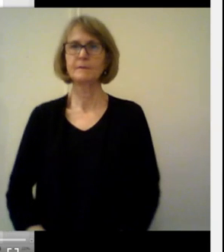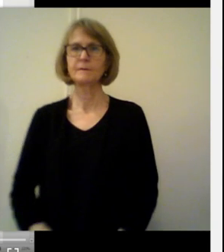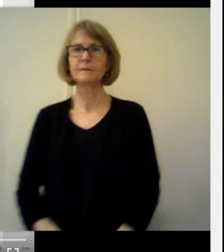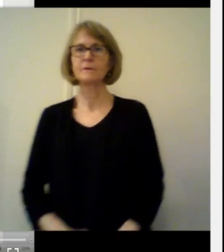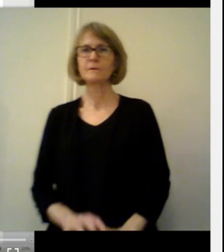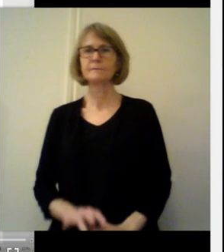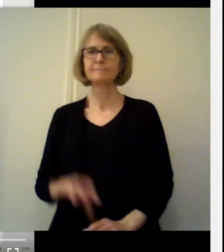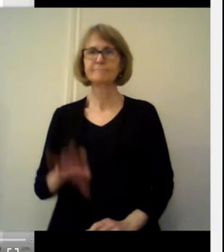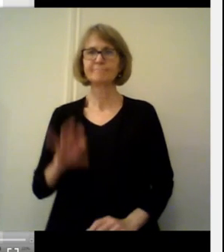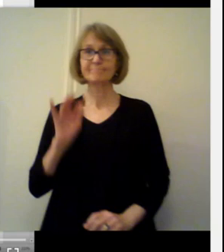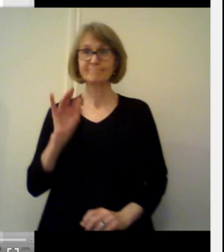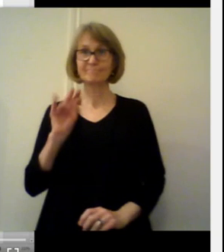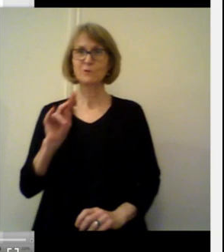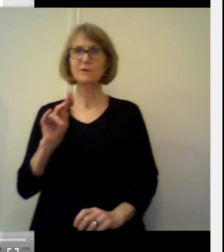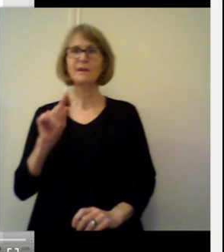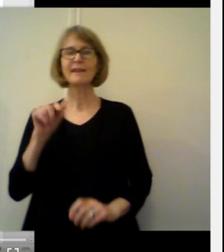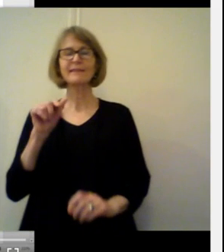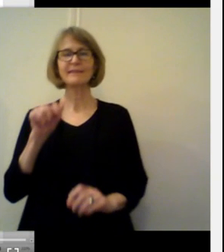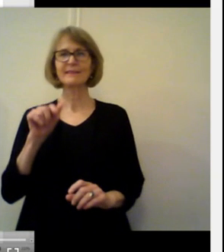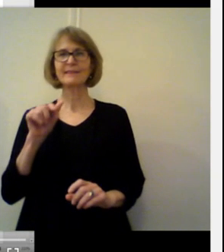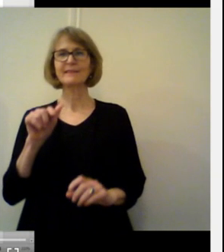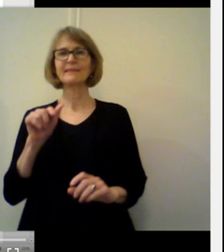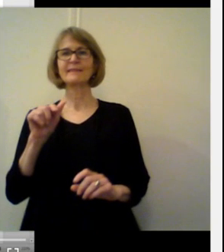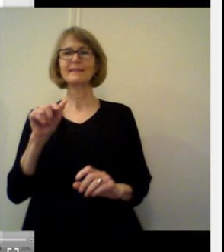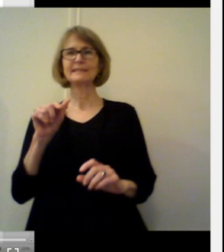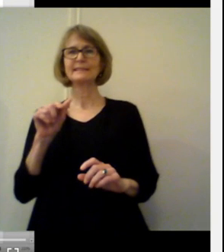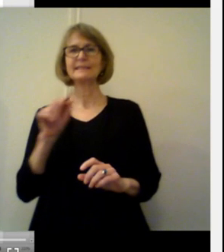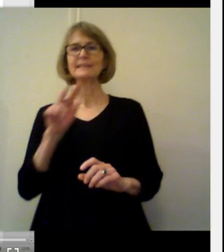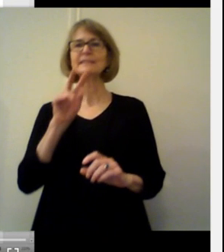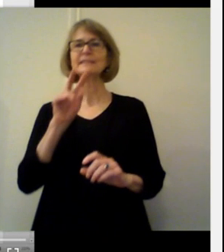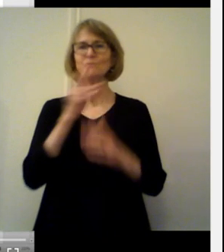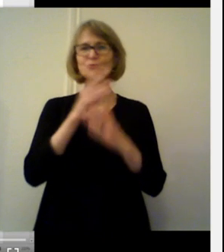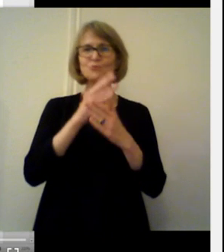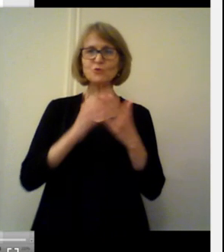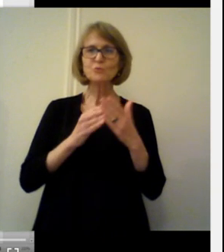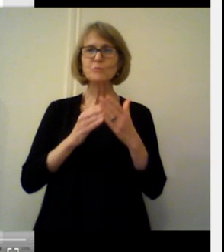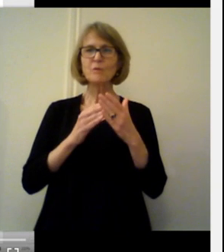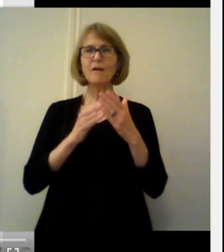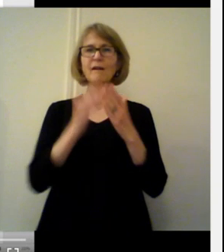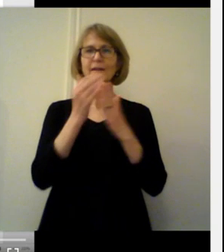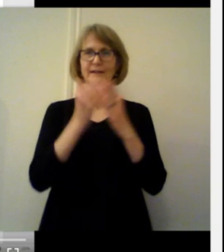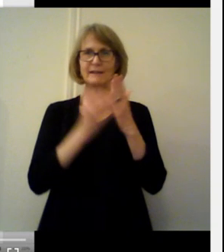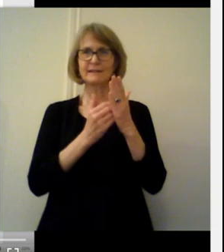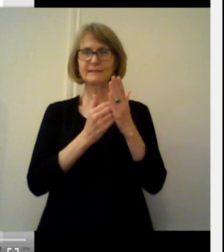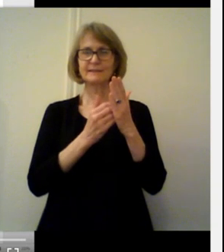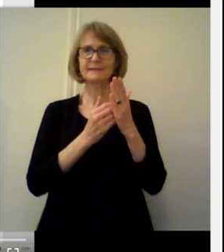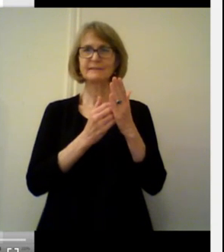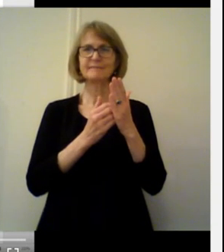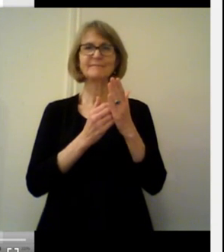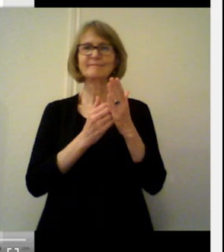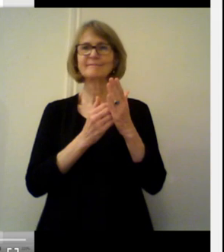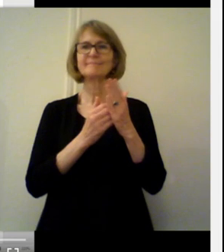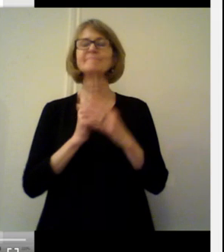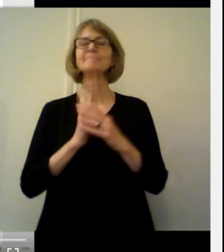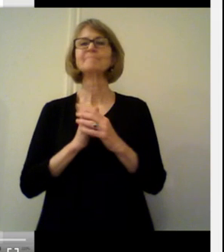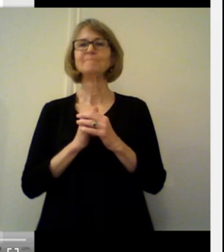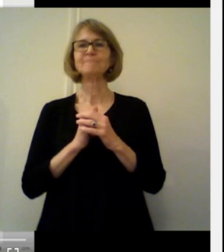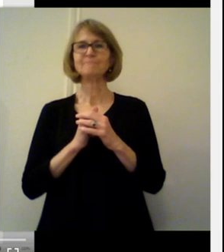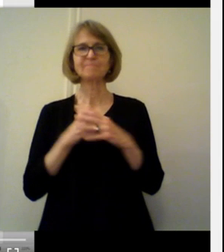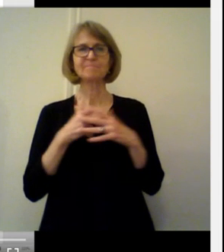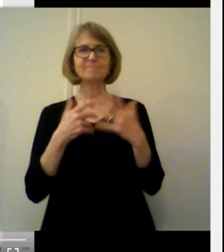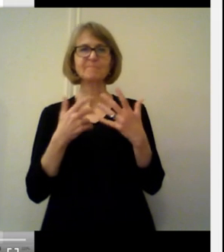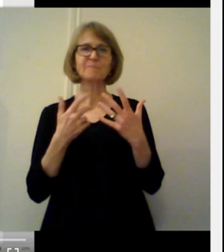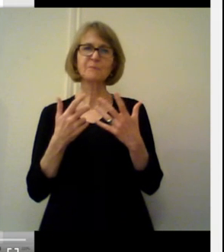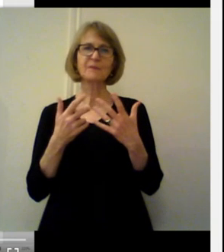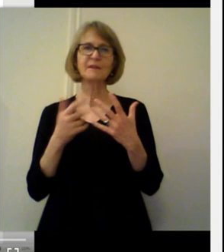All right, so this one is going to be a 2 video lesson. It did not go fast enough, but this second video should